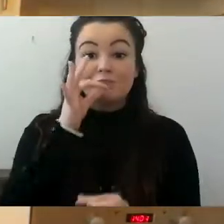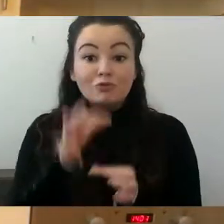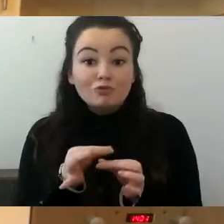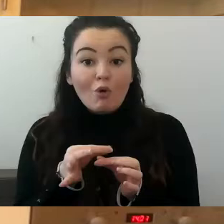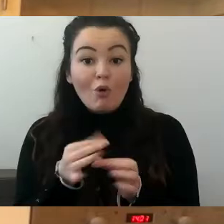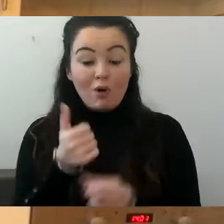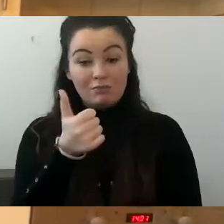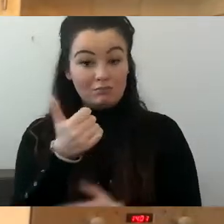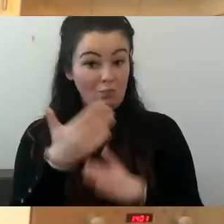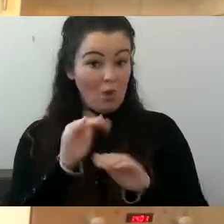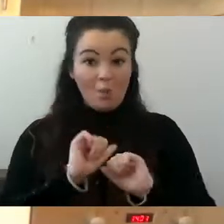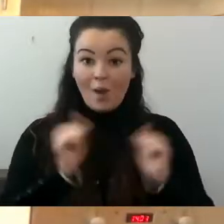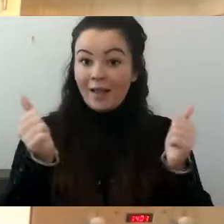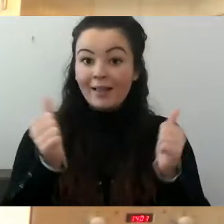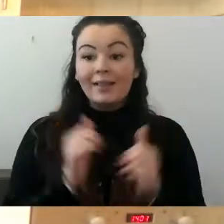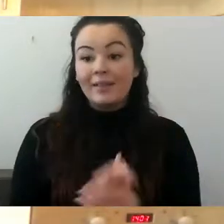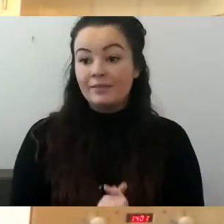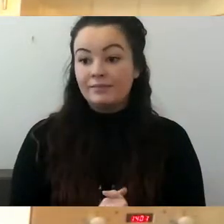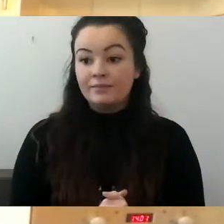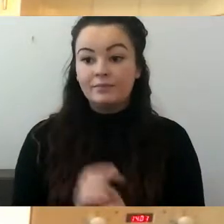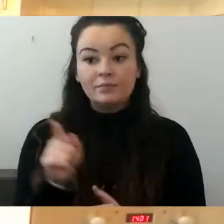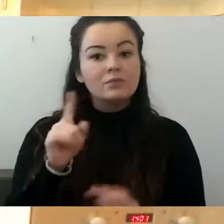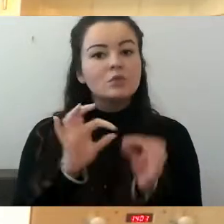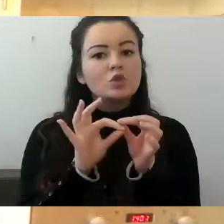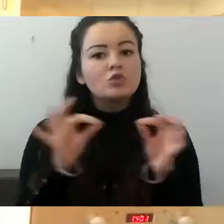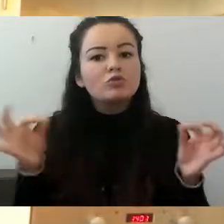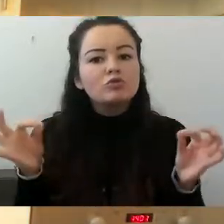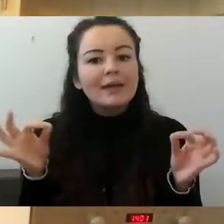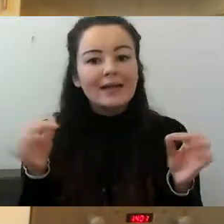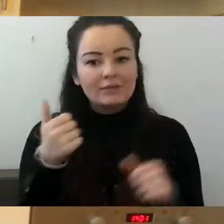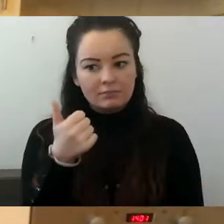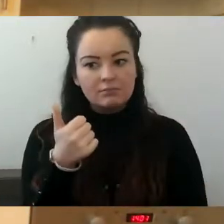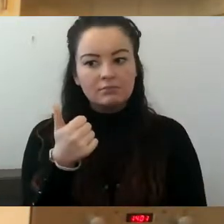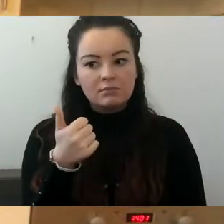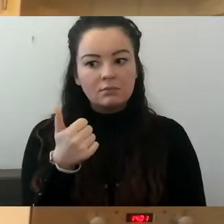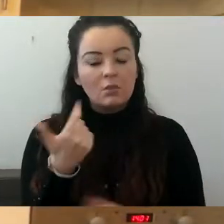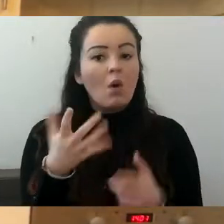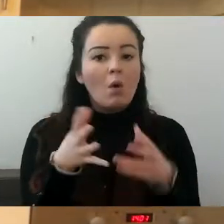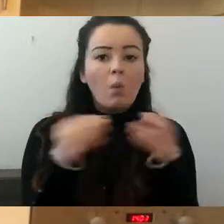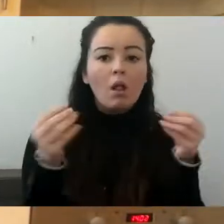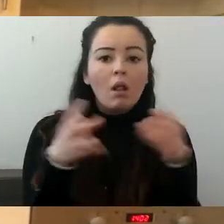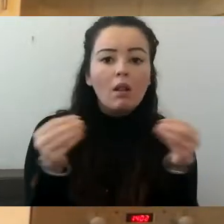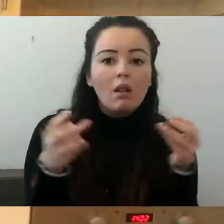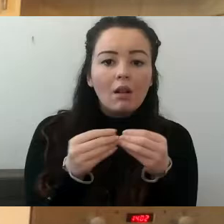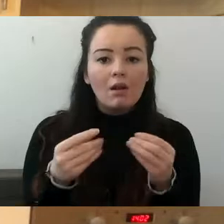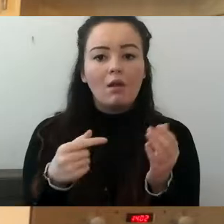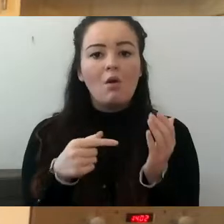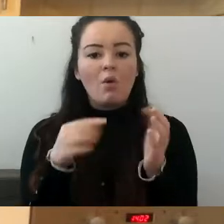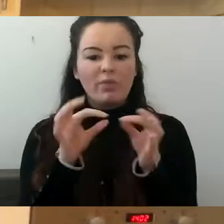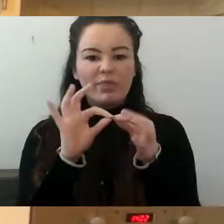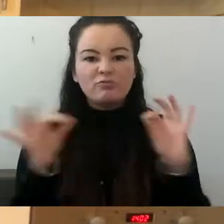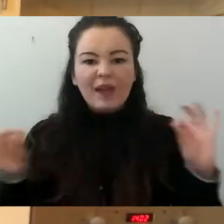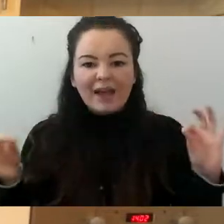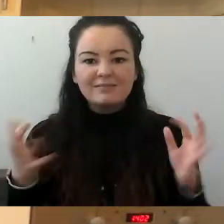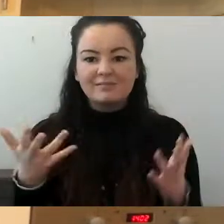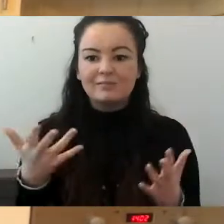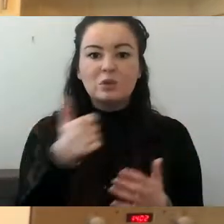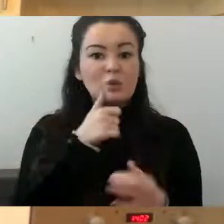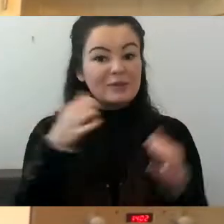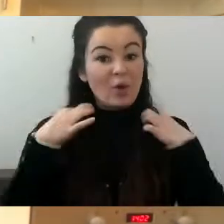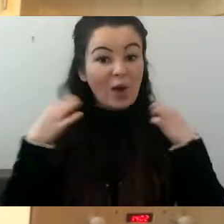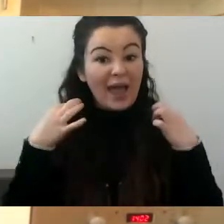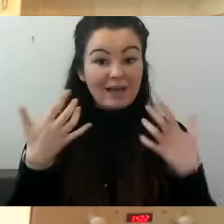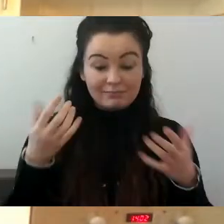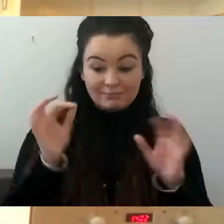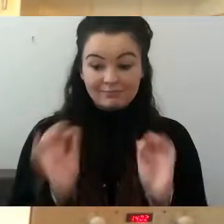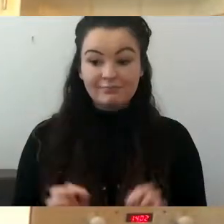sponges. Straws work really nicely. And bits of string as well, bits of string or wool or thread that we can use